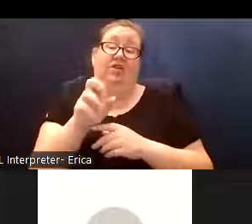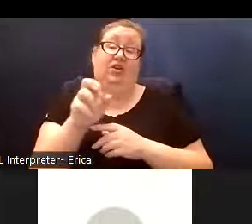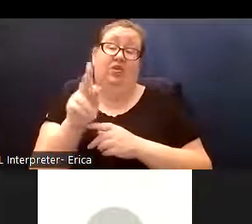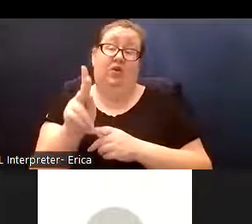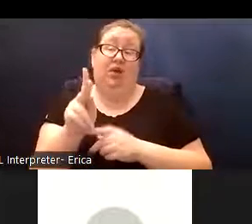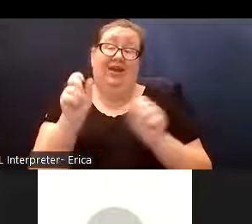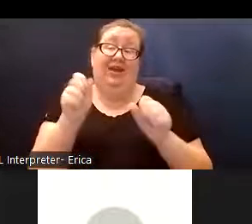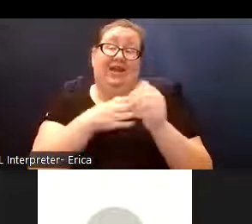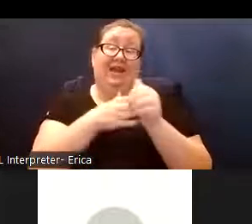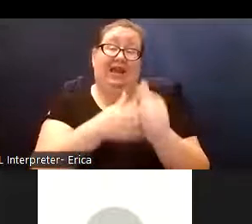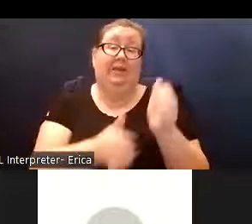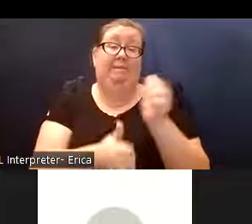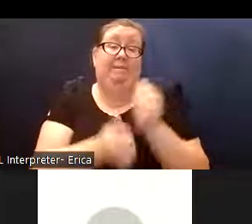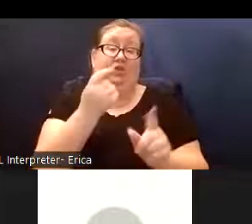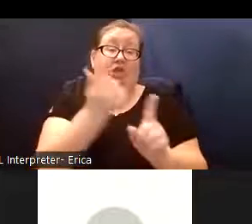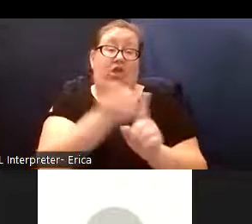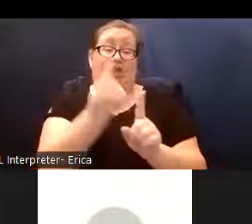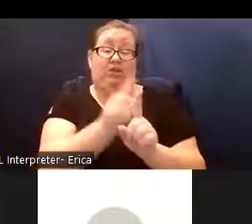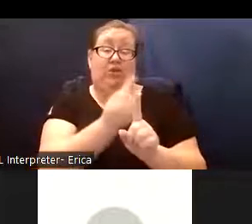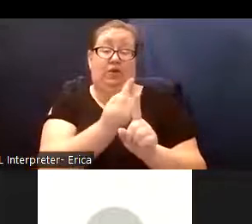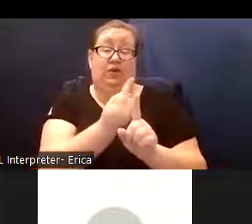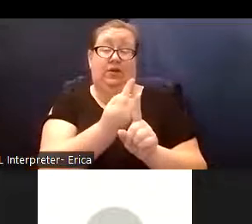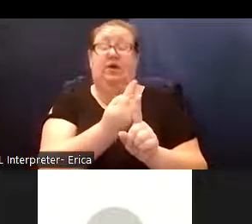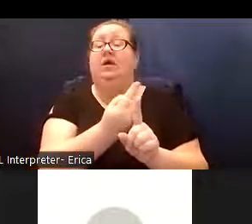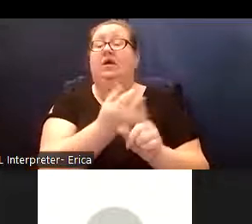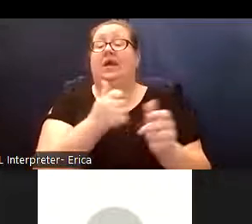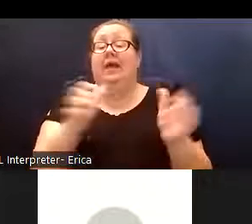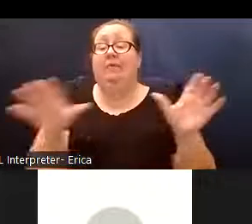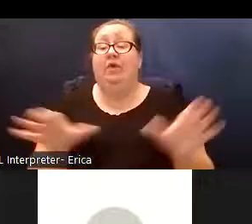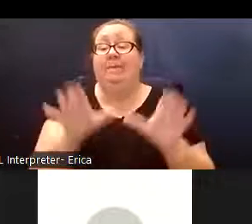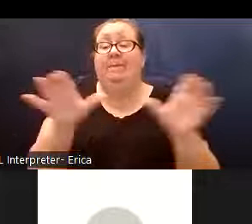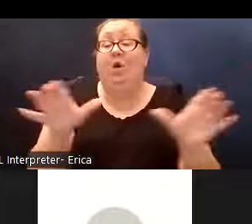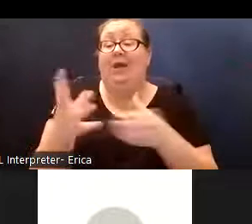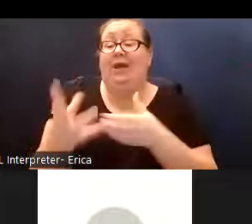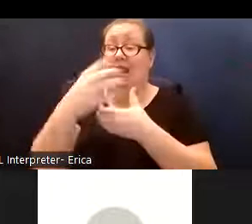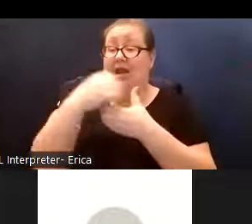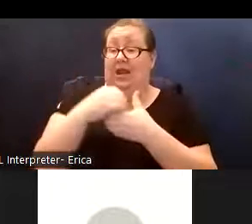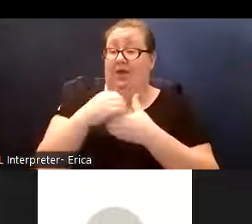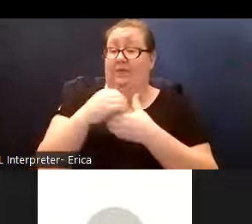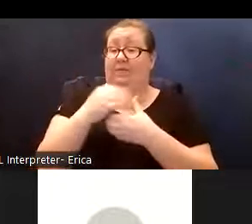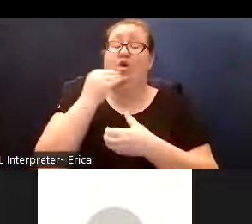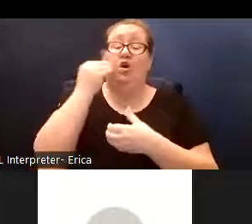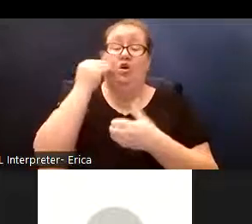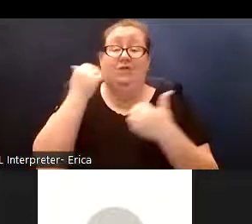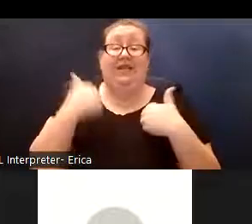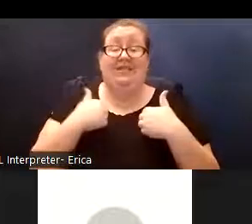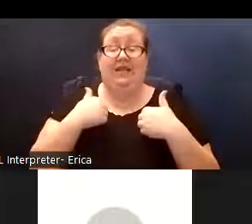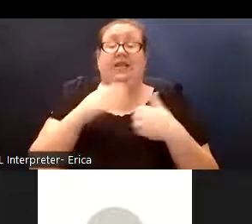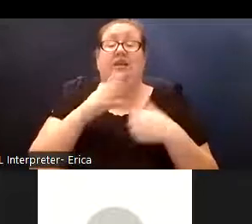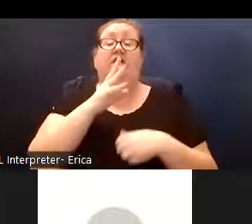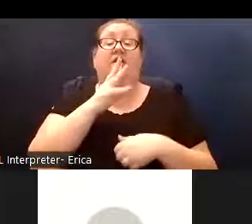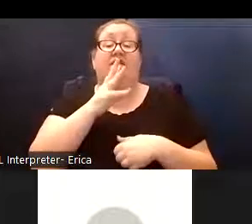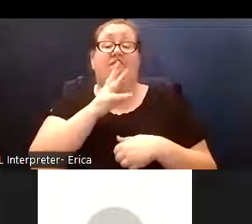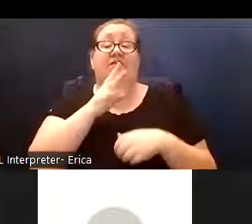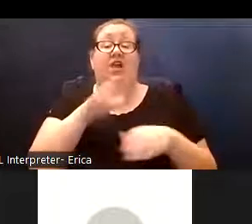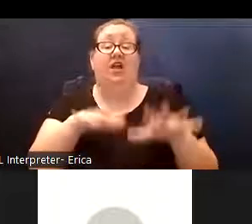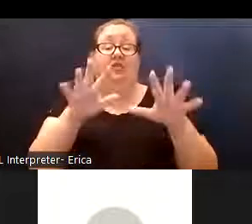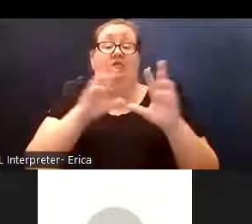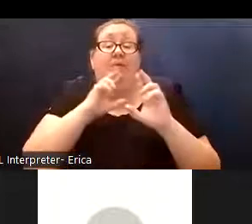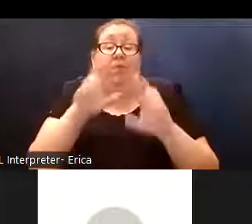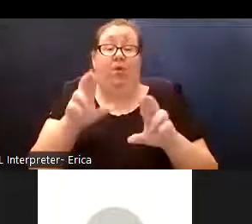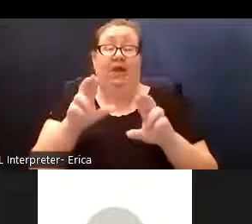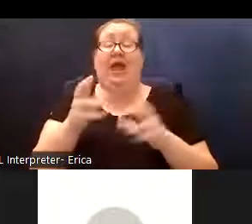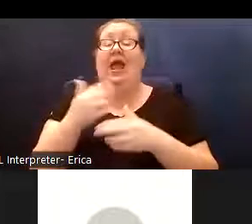mostly on its own, such as promoting and incorporating resident flood reporting. So we also shared the link